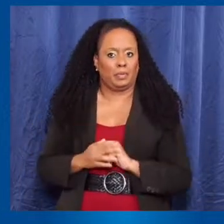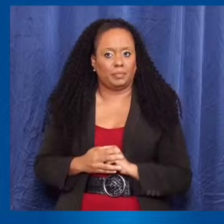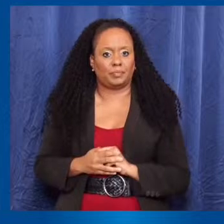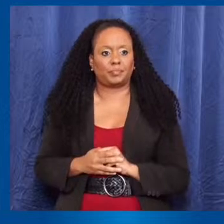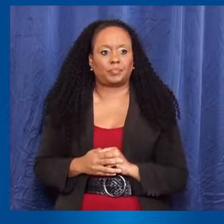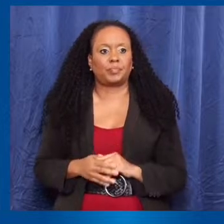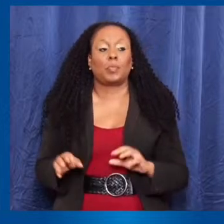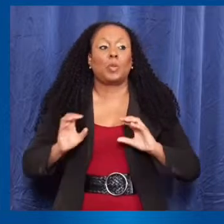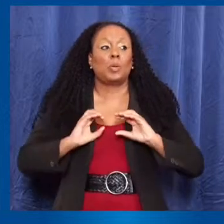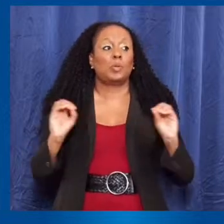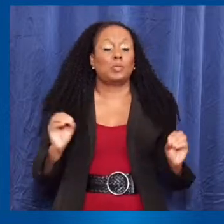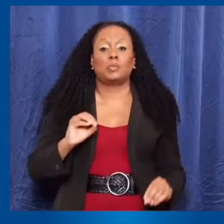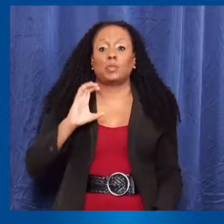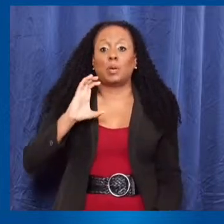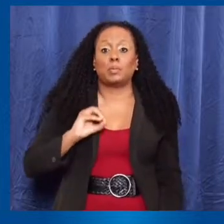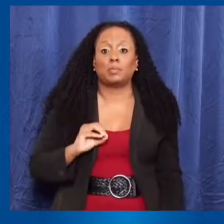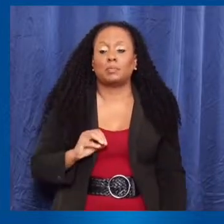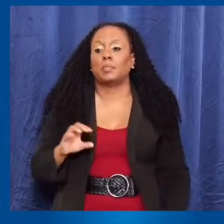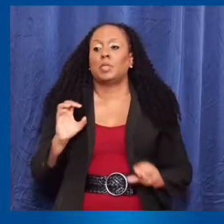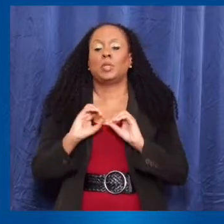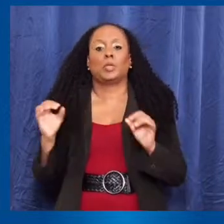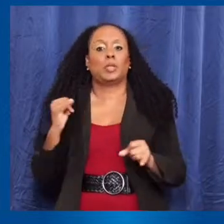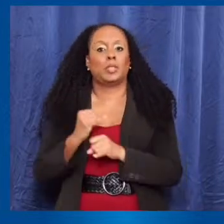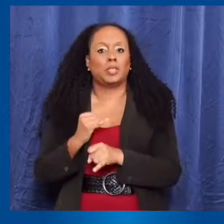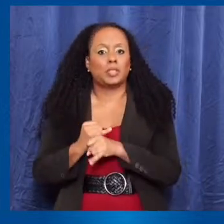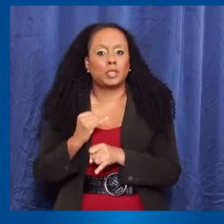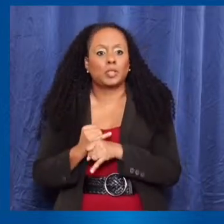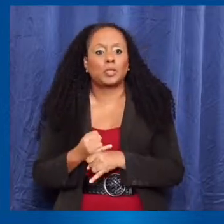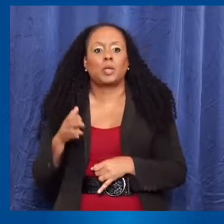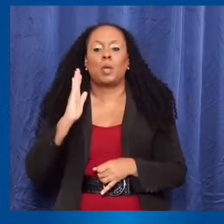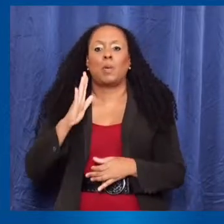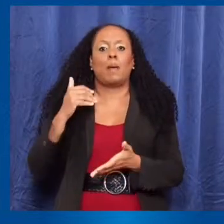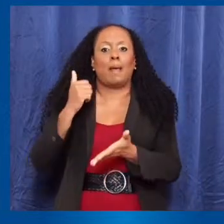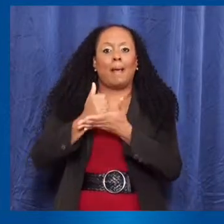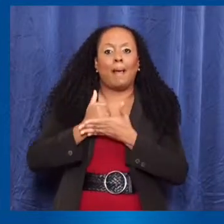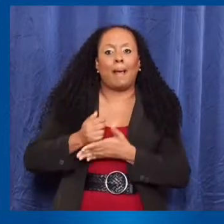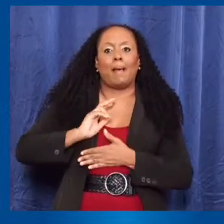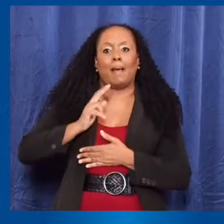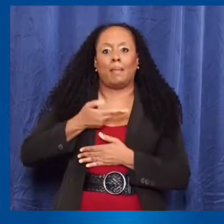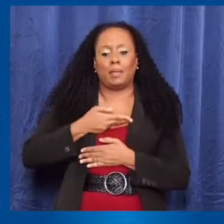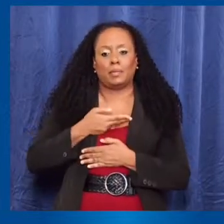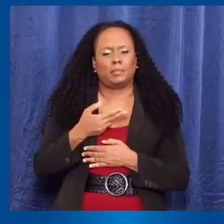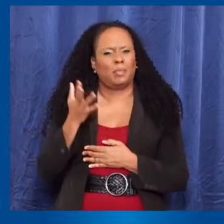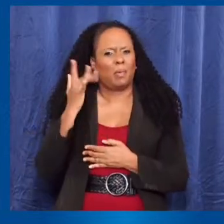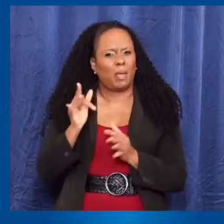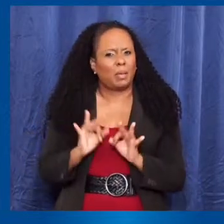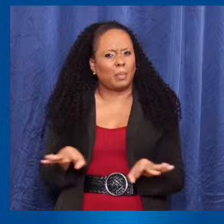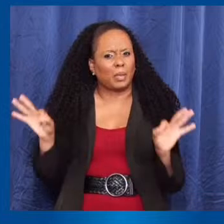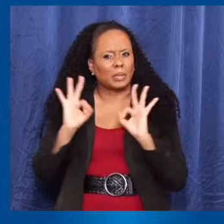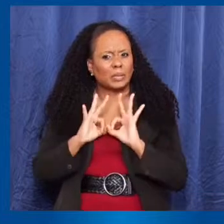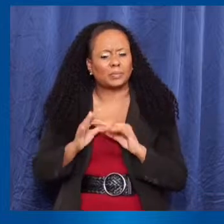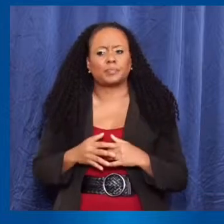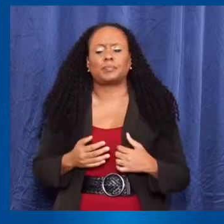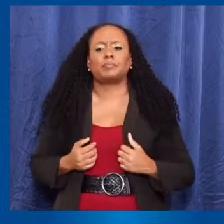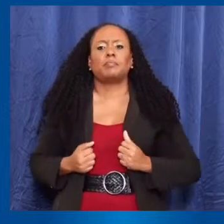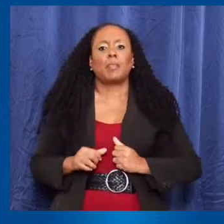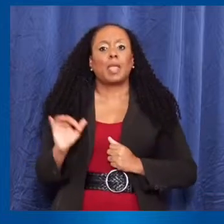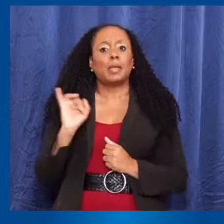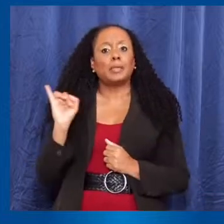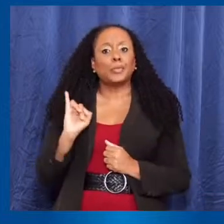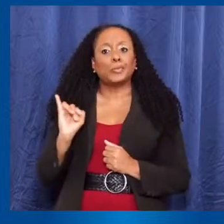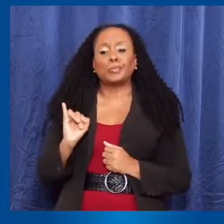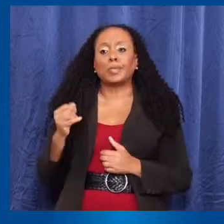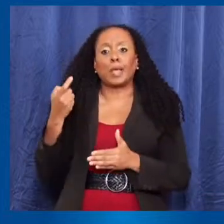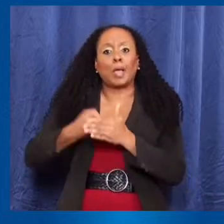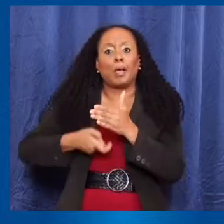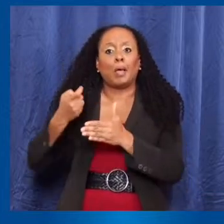institution that will give our country that to help us rebuild. And why is that important? Because as insurance rates rise, we